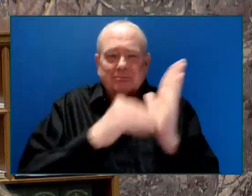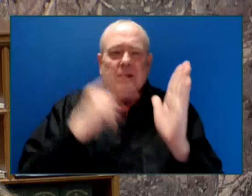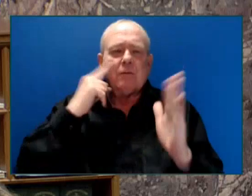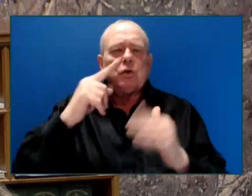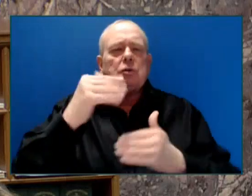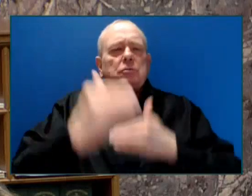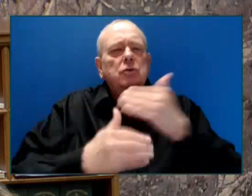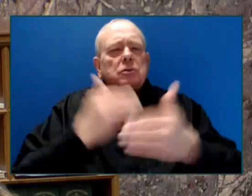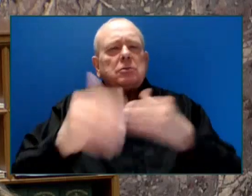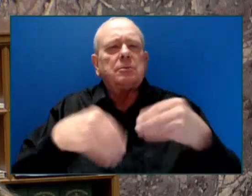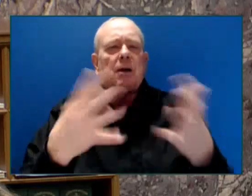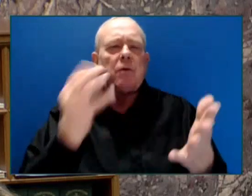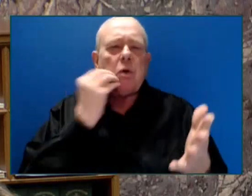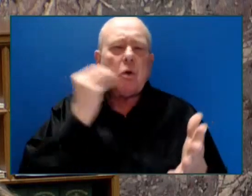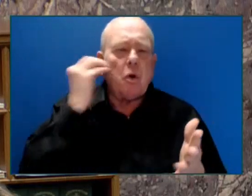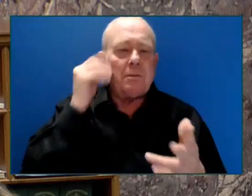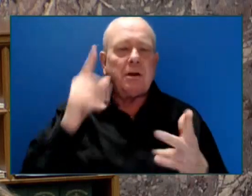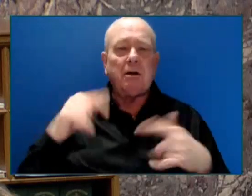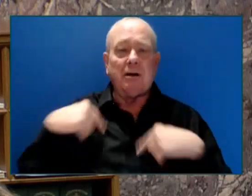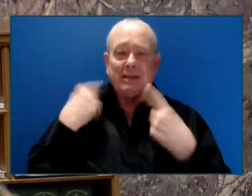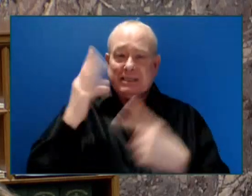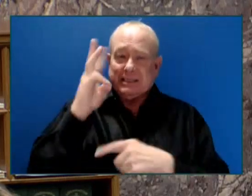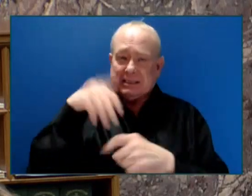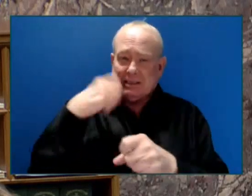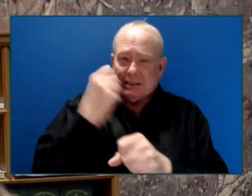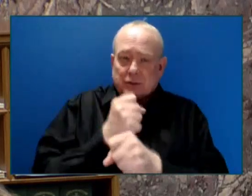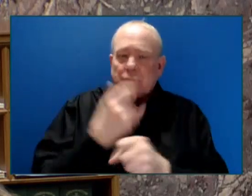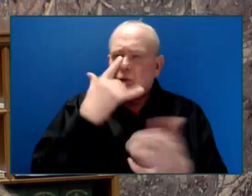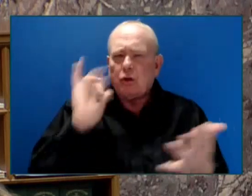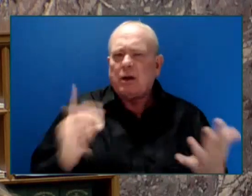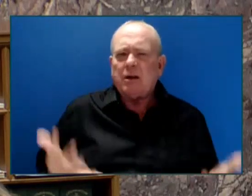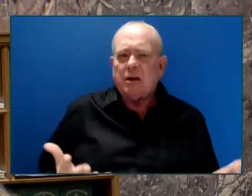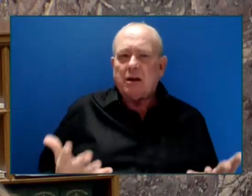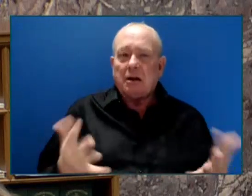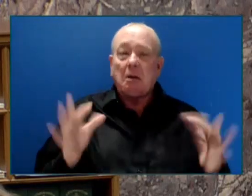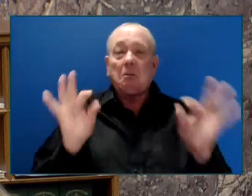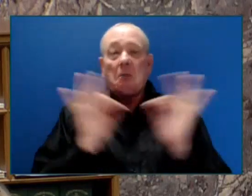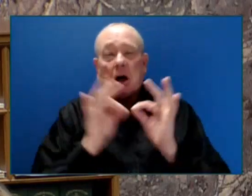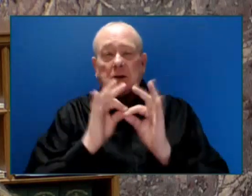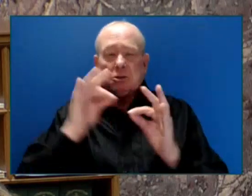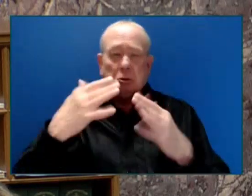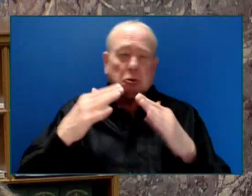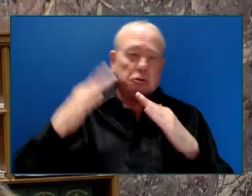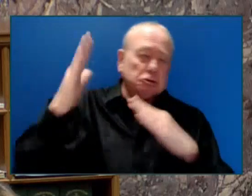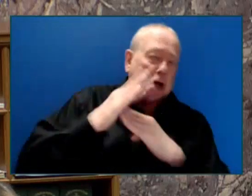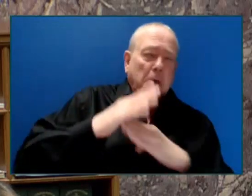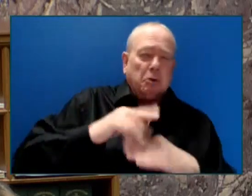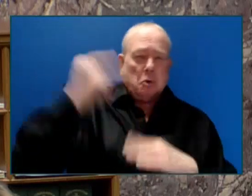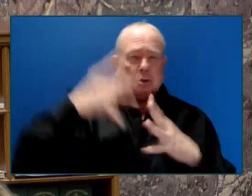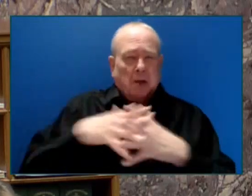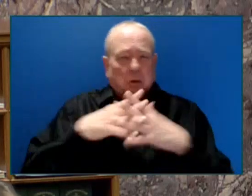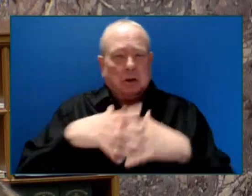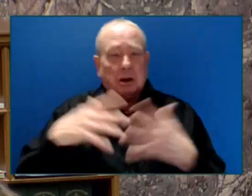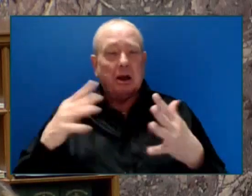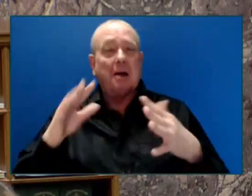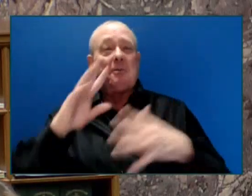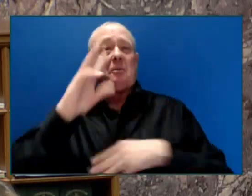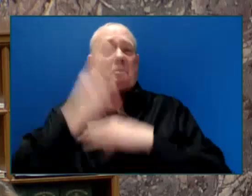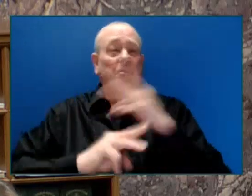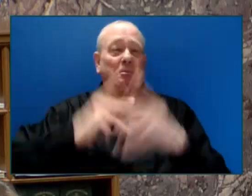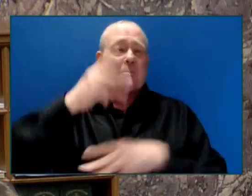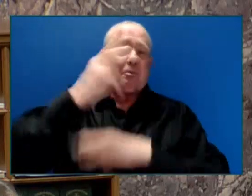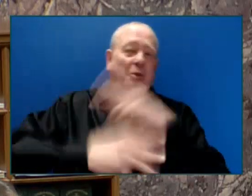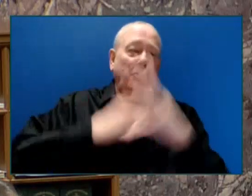in North America, third highest on the planet, and we now have the highest average rents in the entire country, right